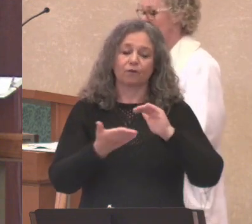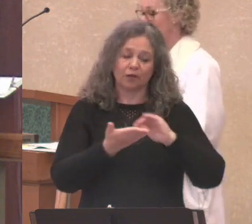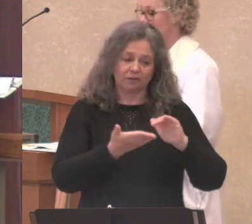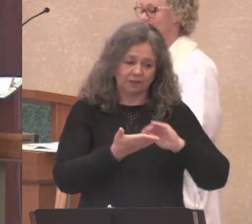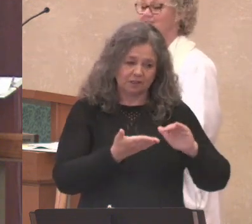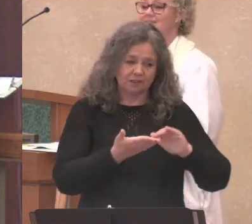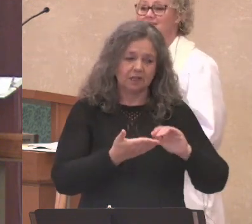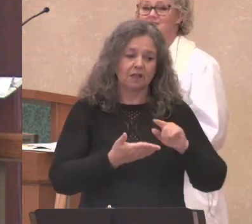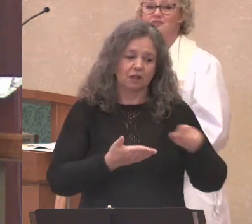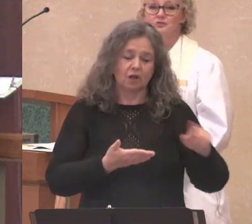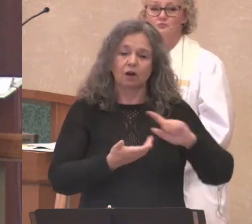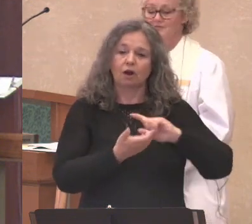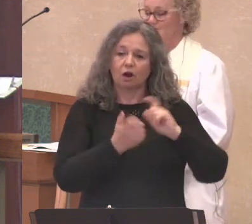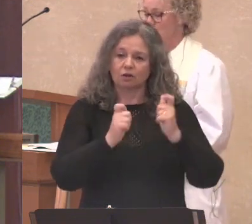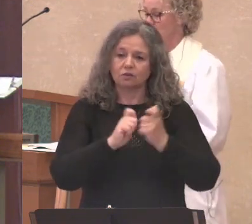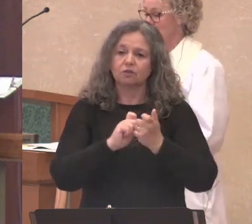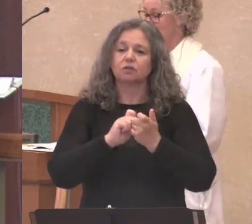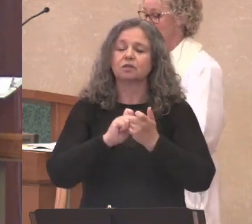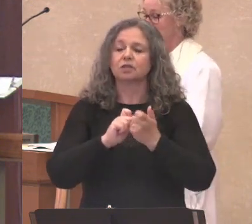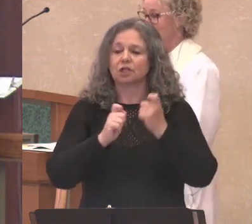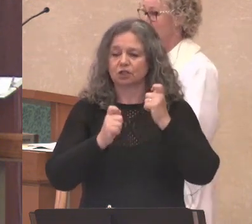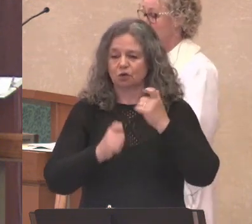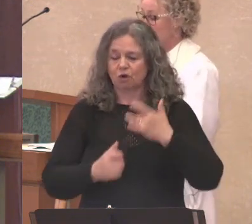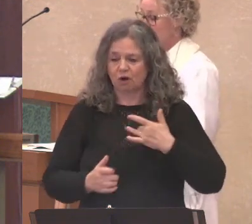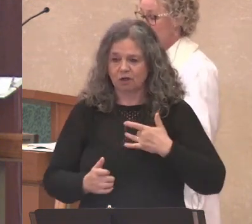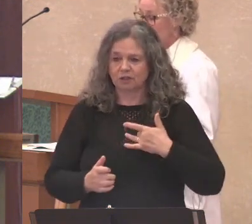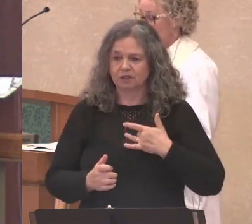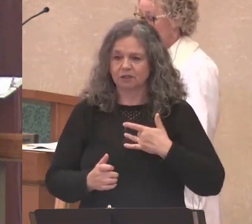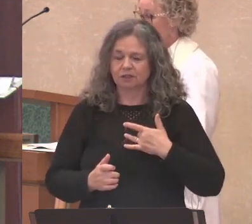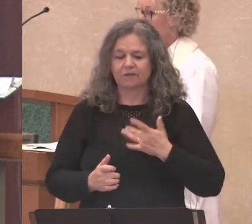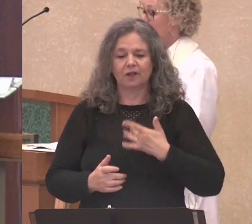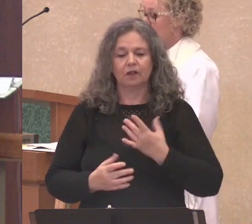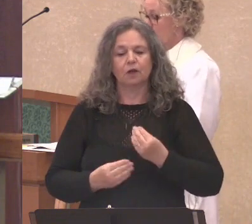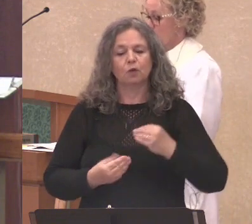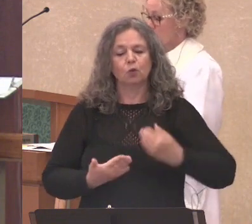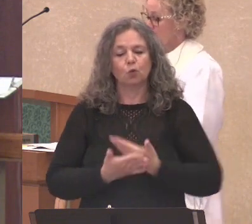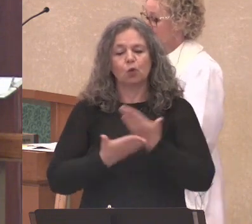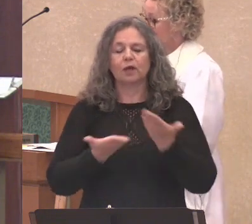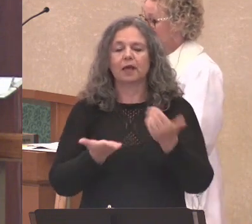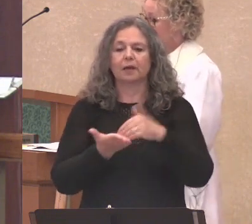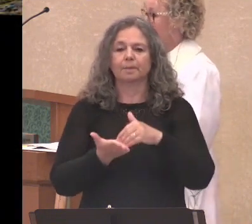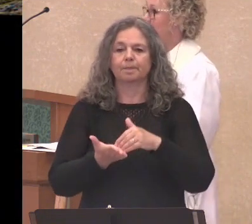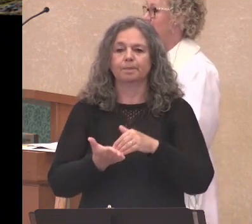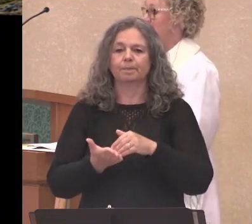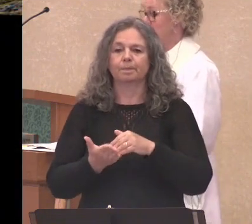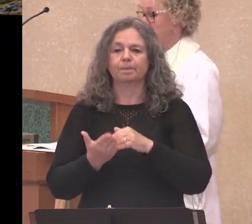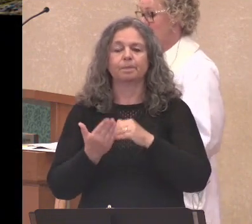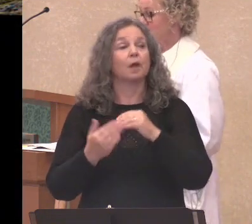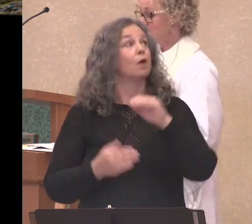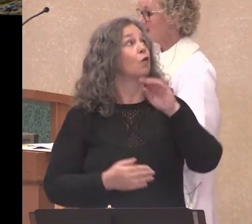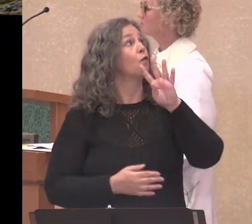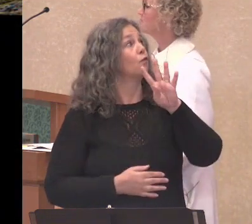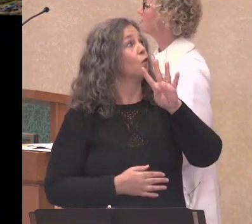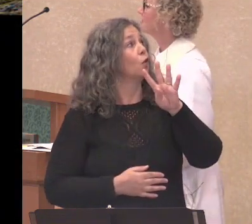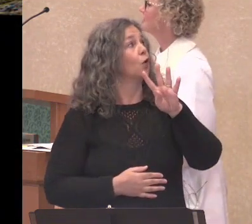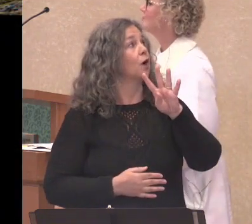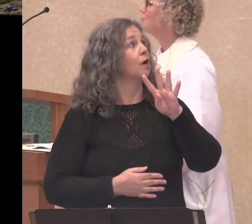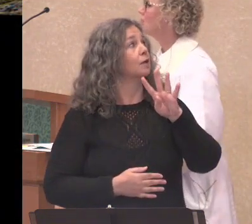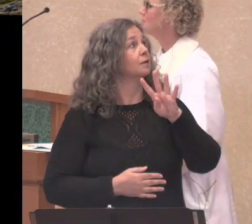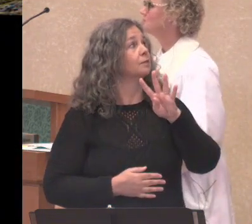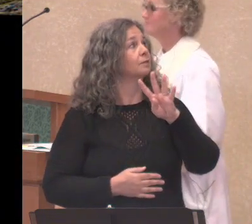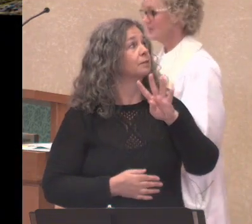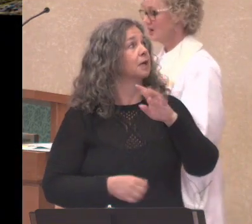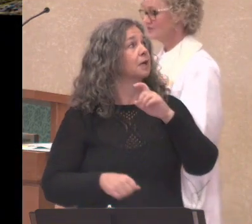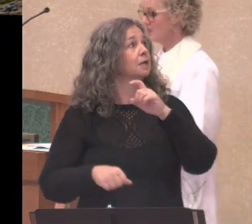changed heart that leads to refreshment. Psalm 4 frames bedtime as the possibility of